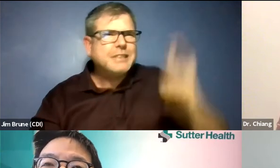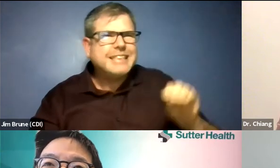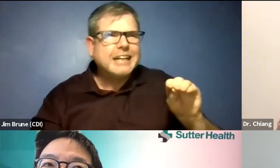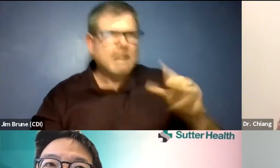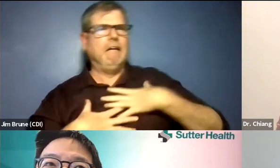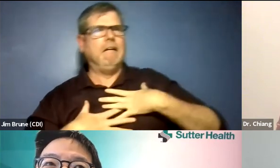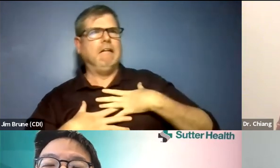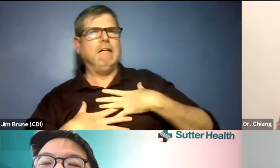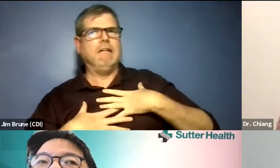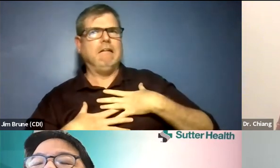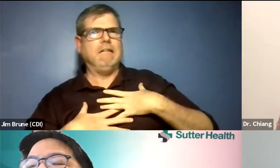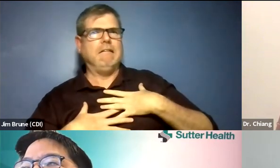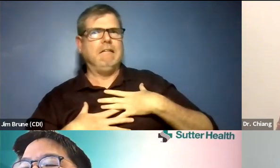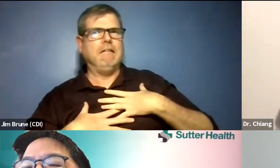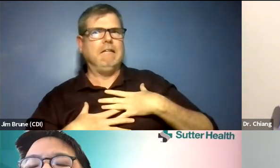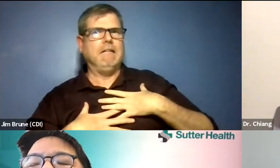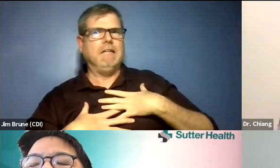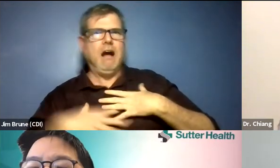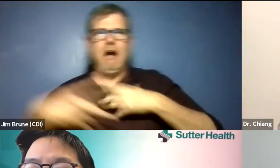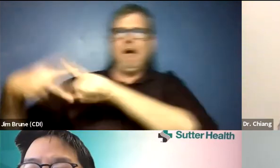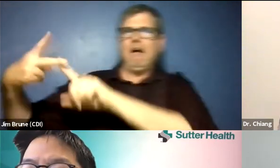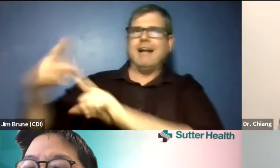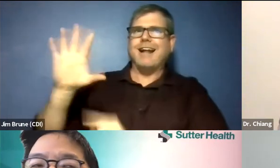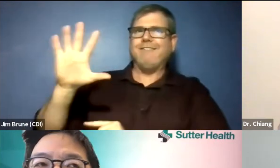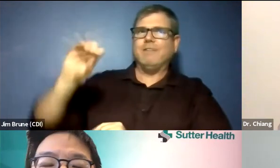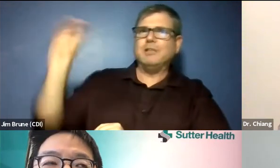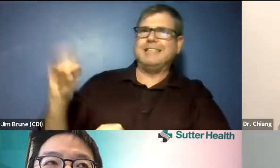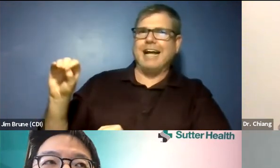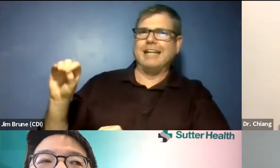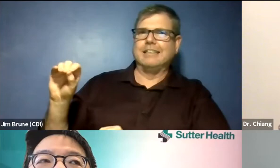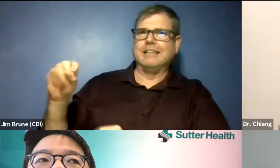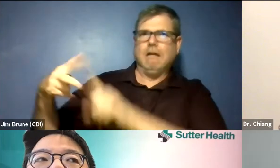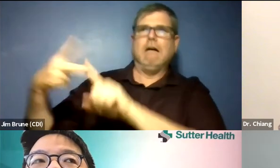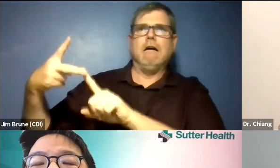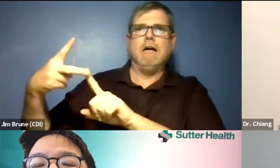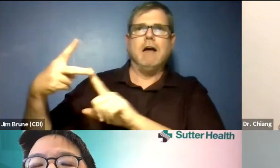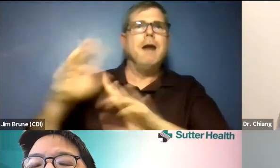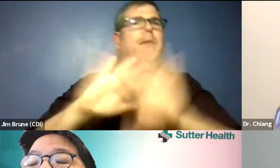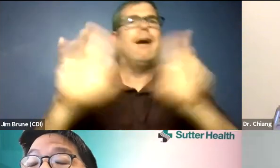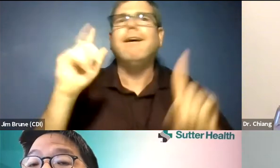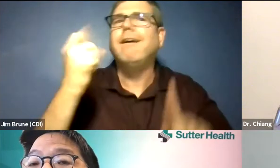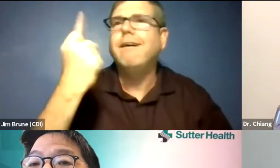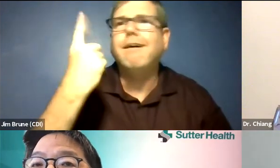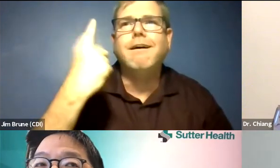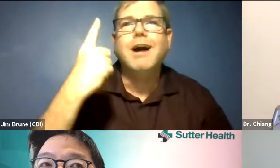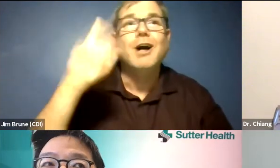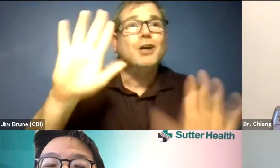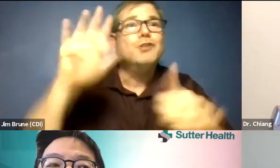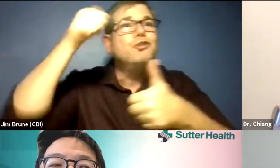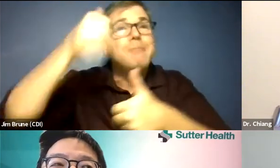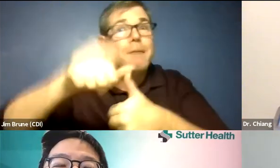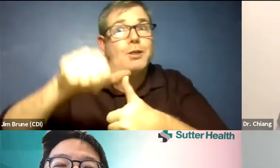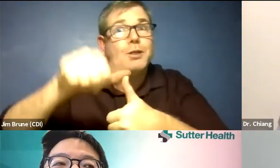and the Pfizer is 95. You have to remember when the Pfizer and Moderna vaccines